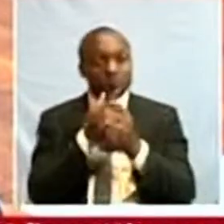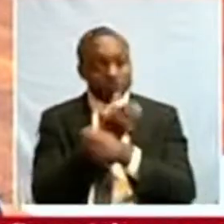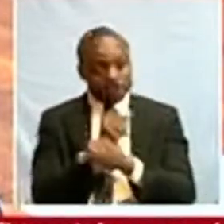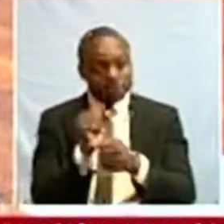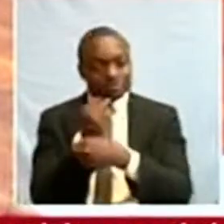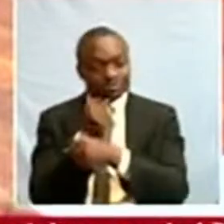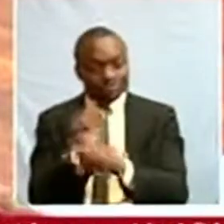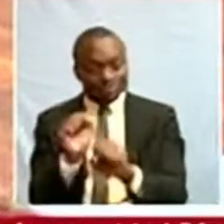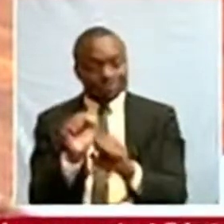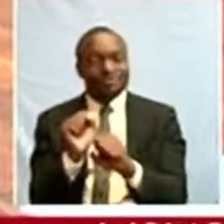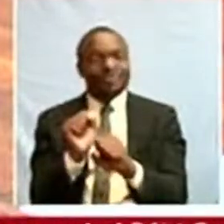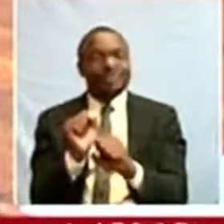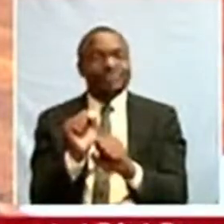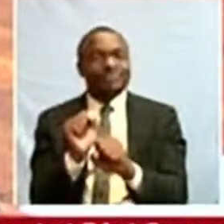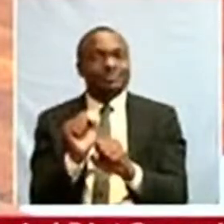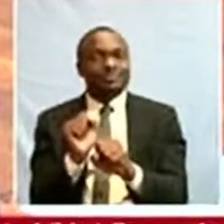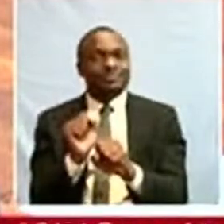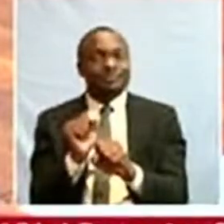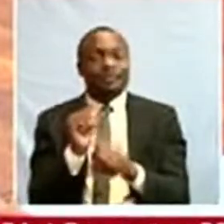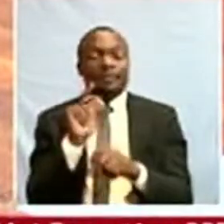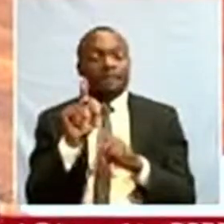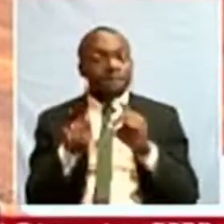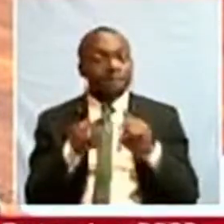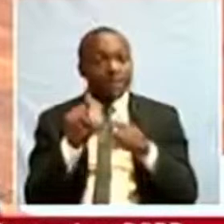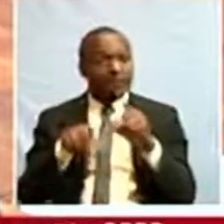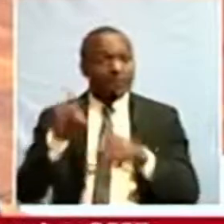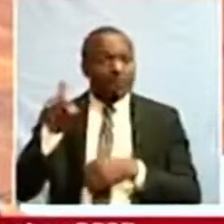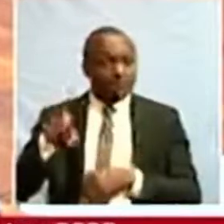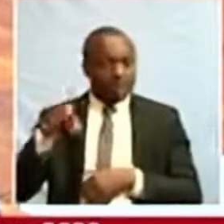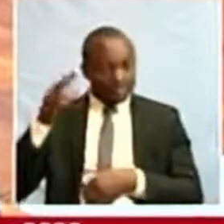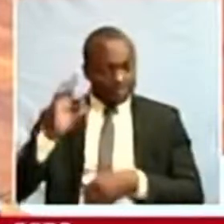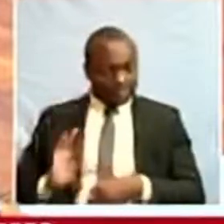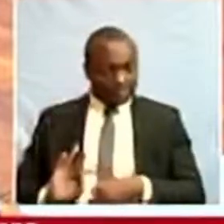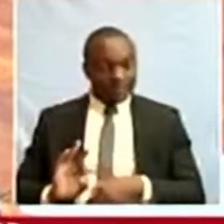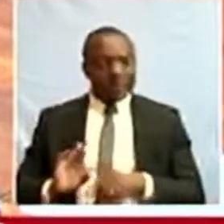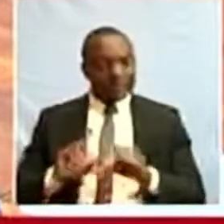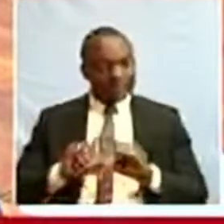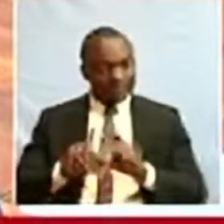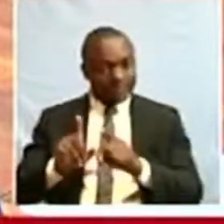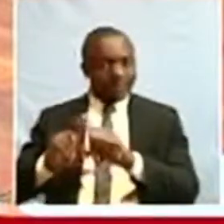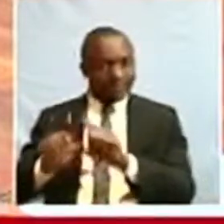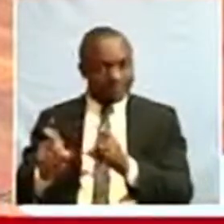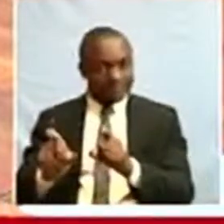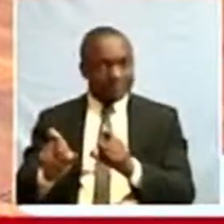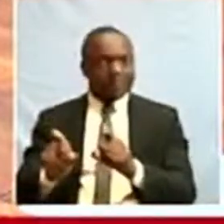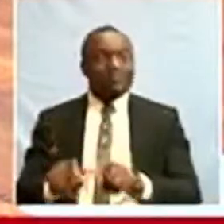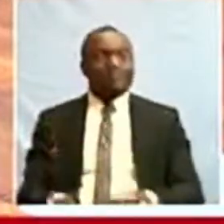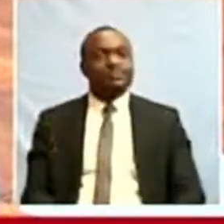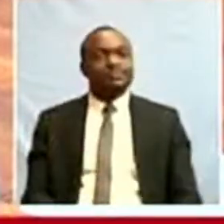and mitigate, and people who need to benefit from various